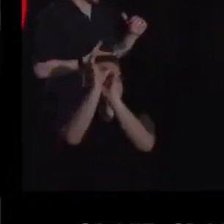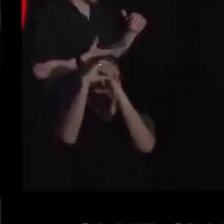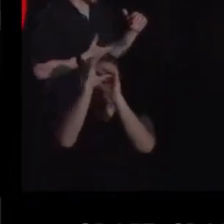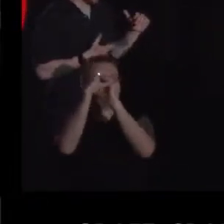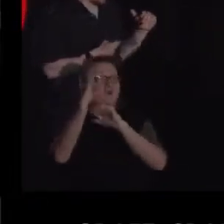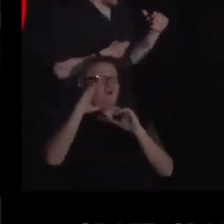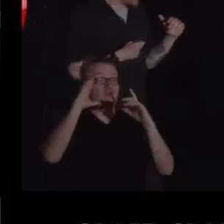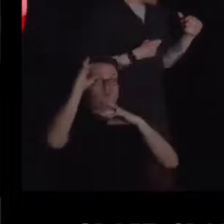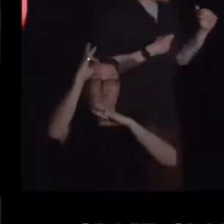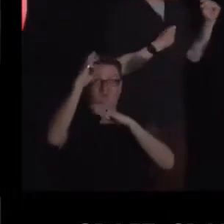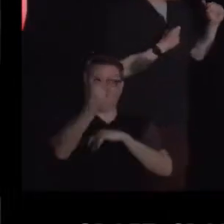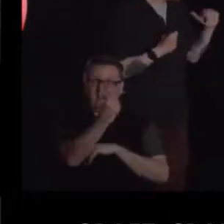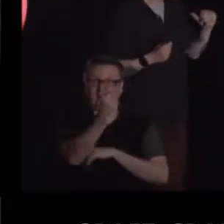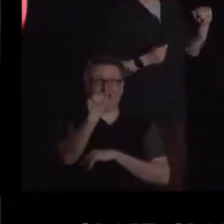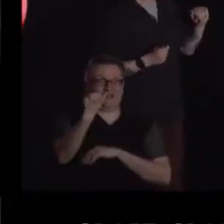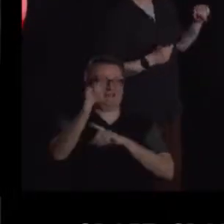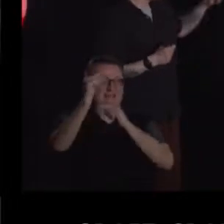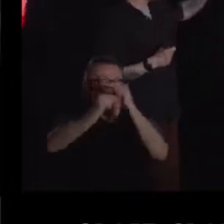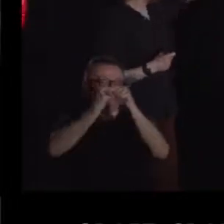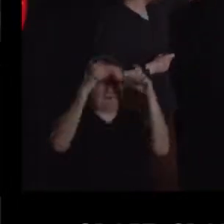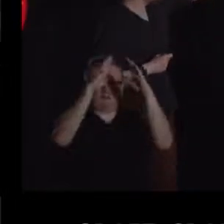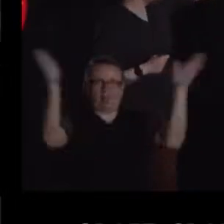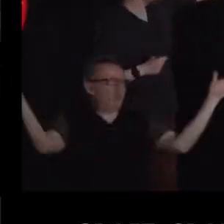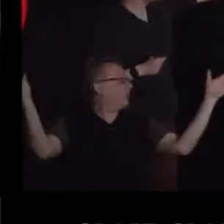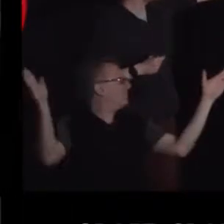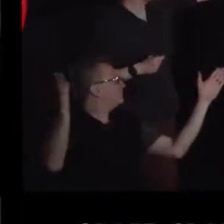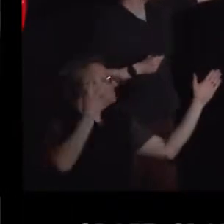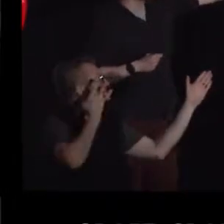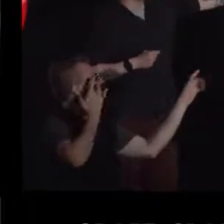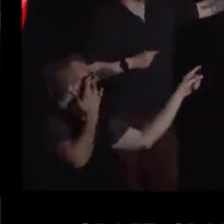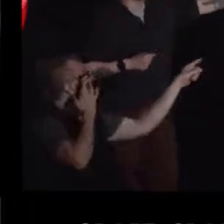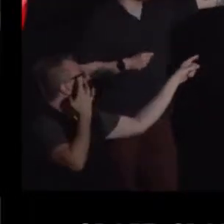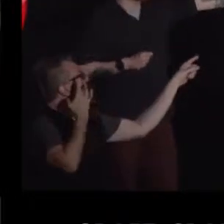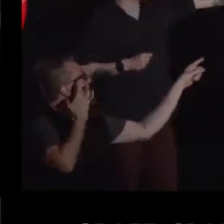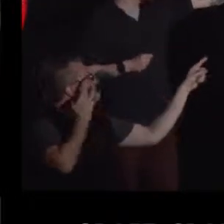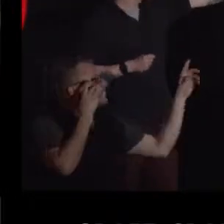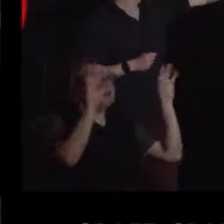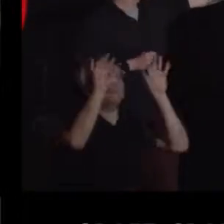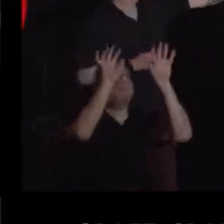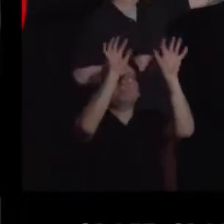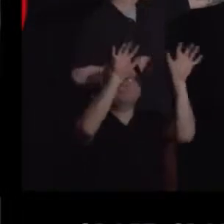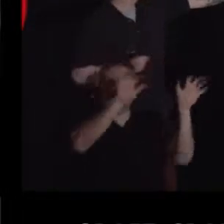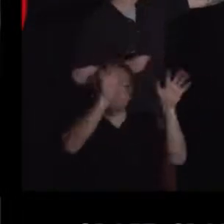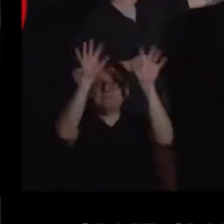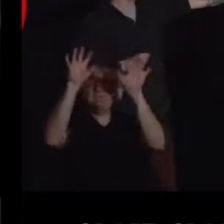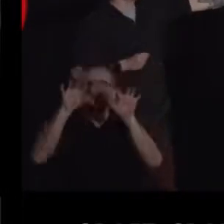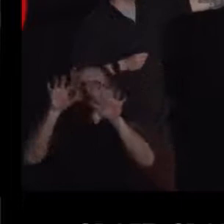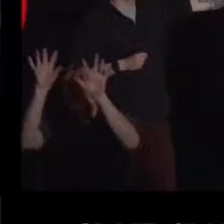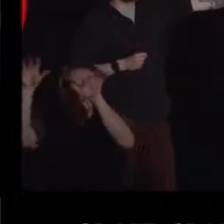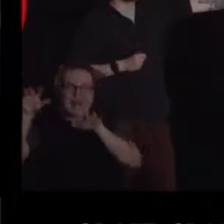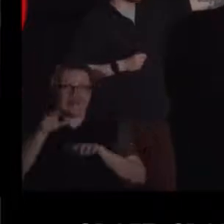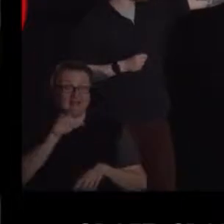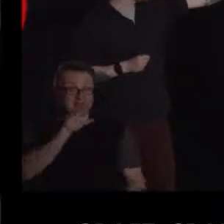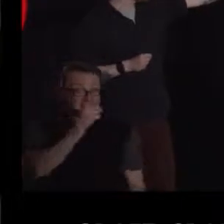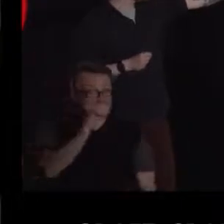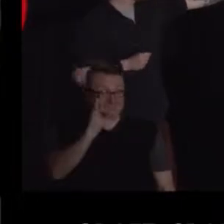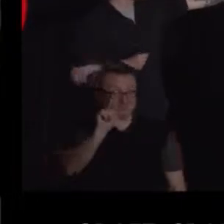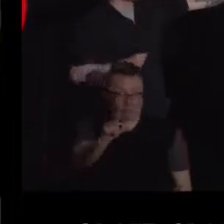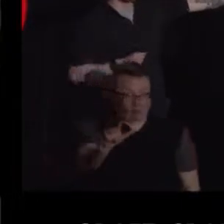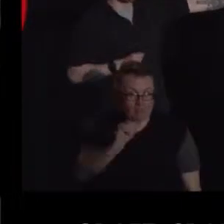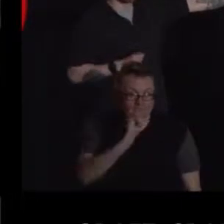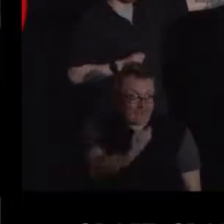telescope of our galaxy. And what blows my mind is you see all those tiny little grainy things, like that's not digital